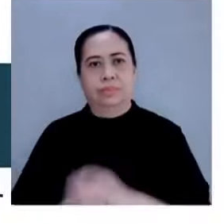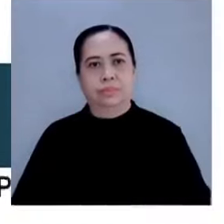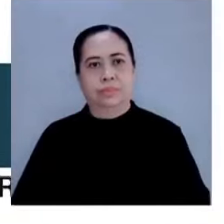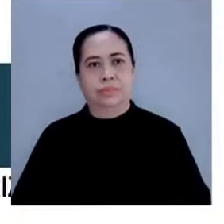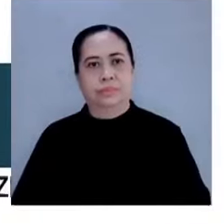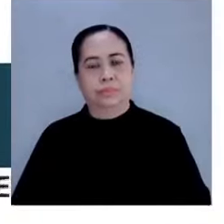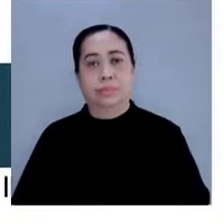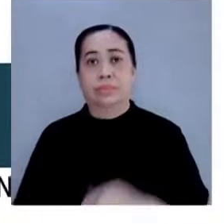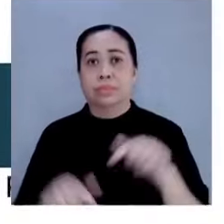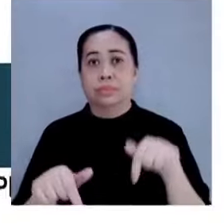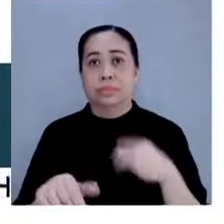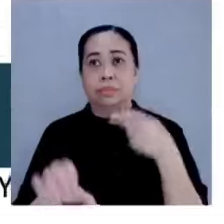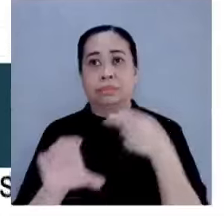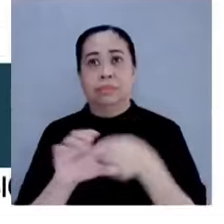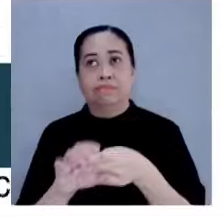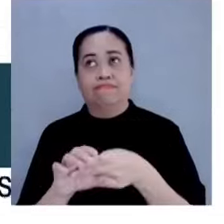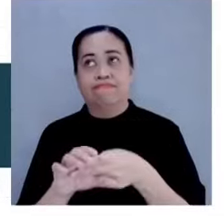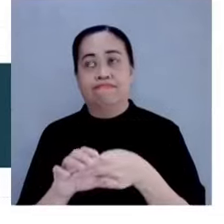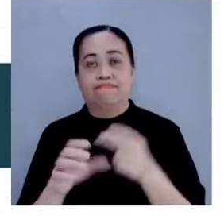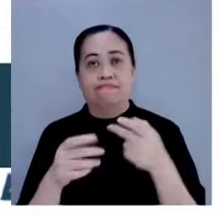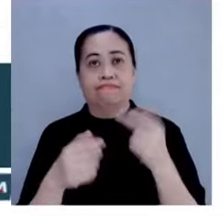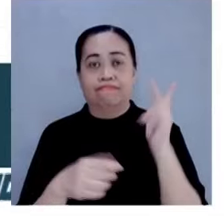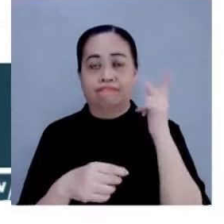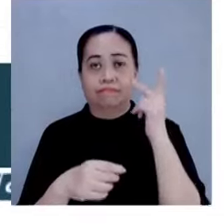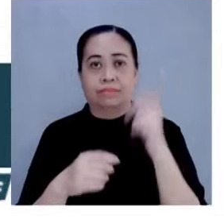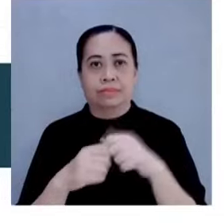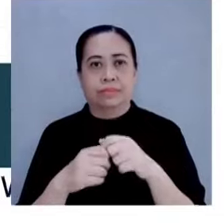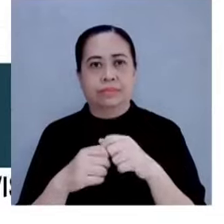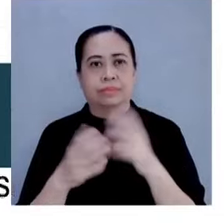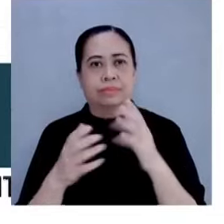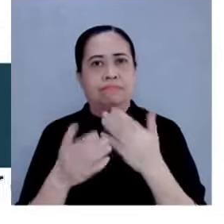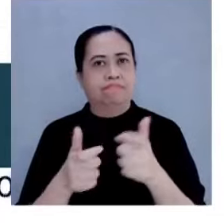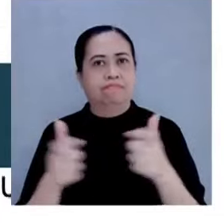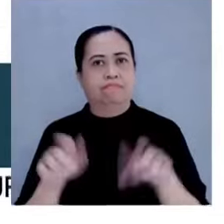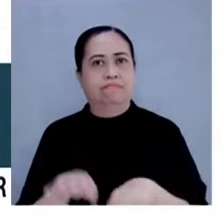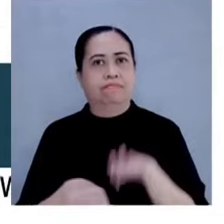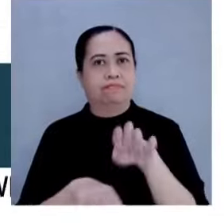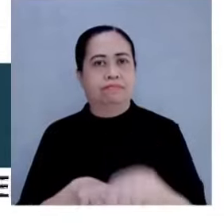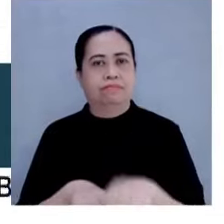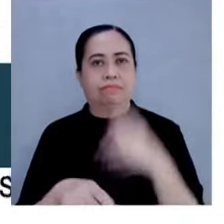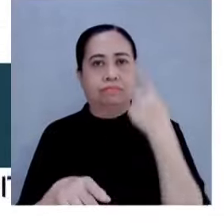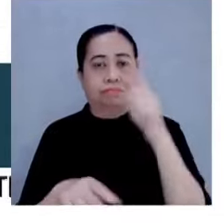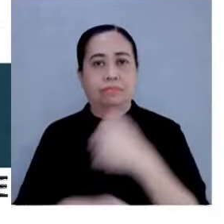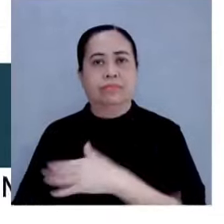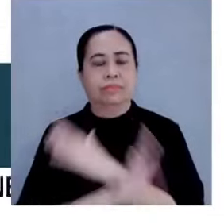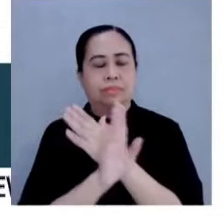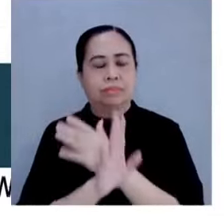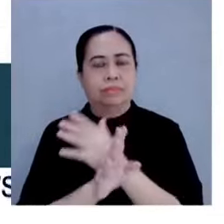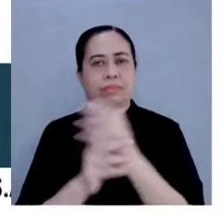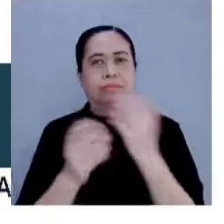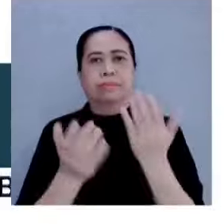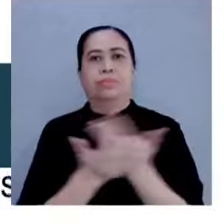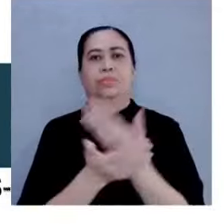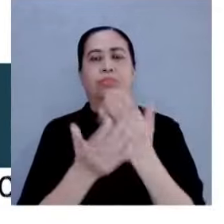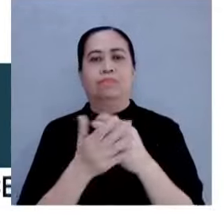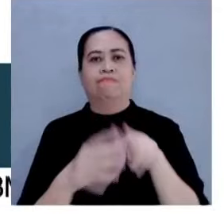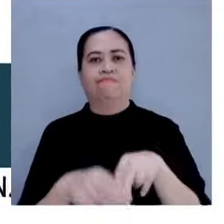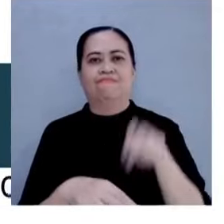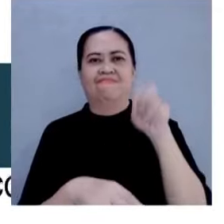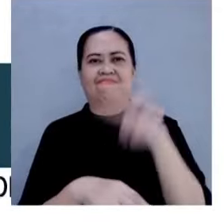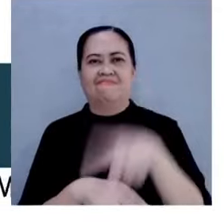Itong pagpasok ko dito is a big step forward already for Davao. It's a big leap. Sabi ko